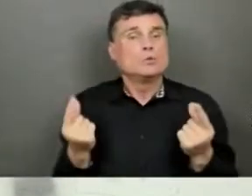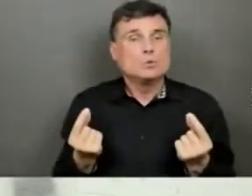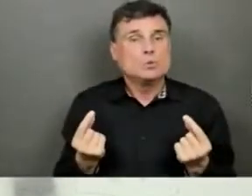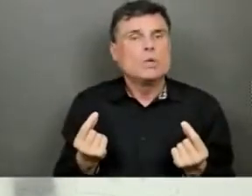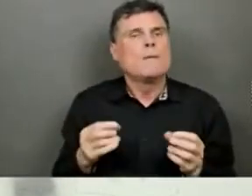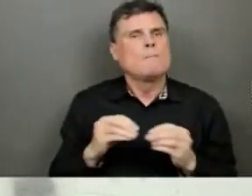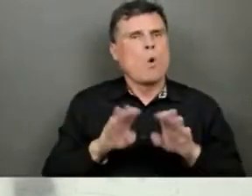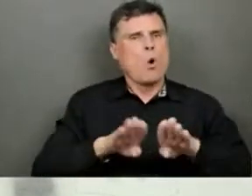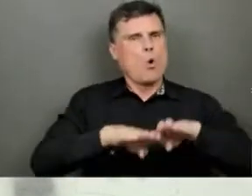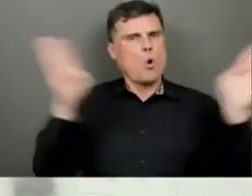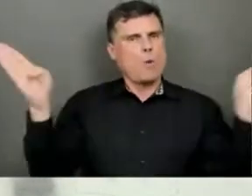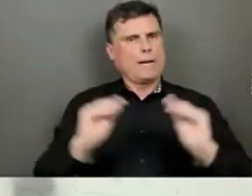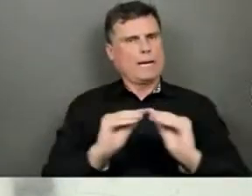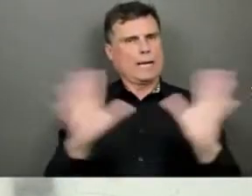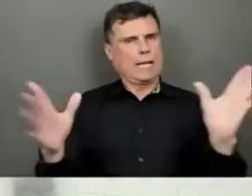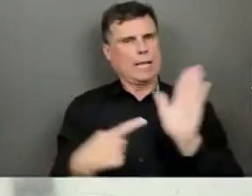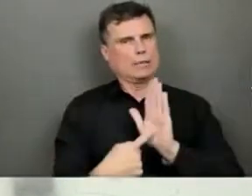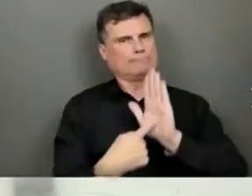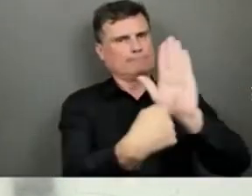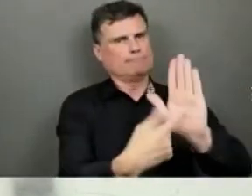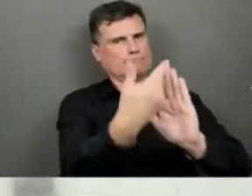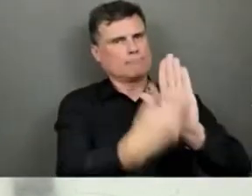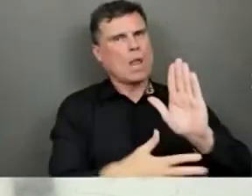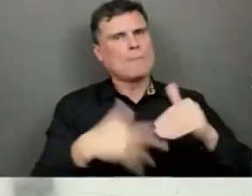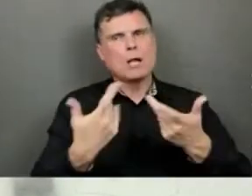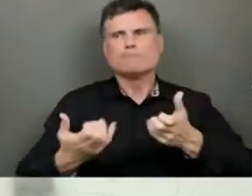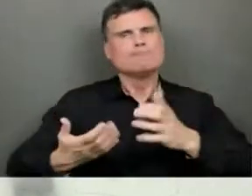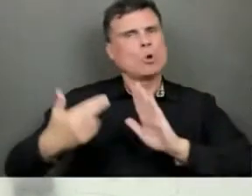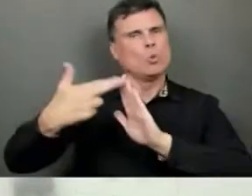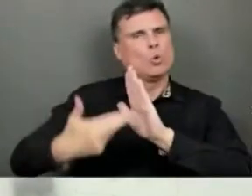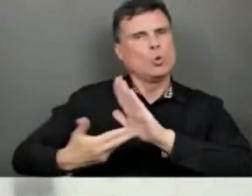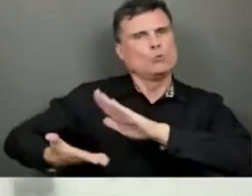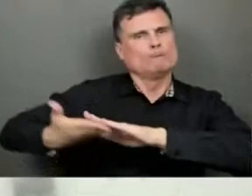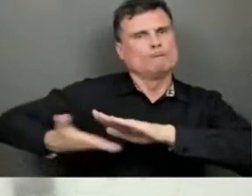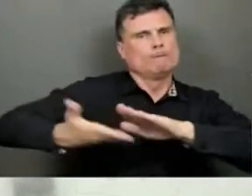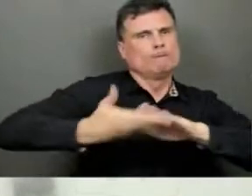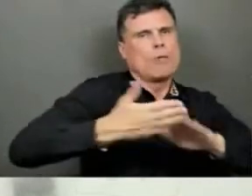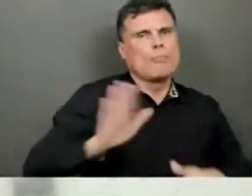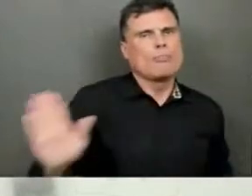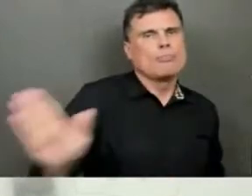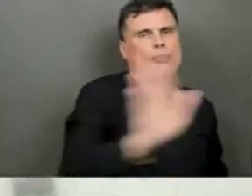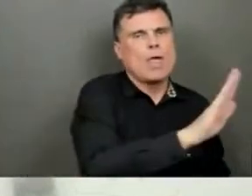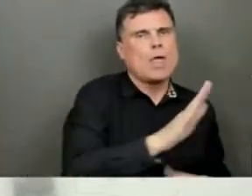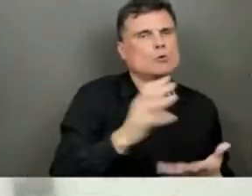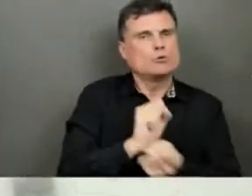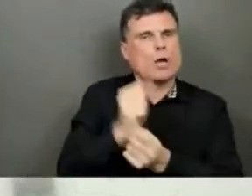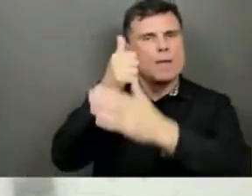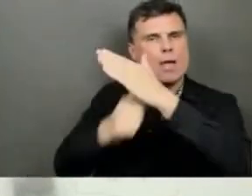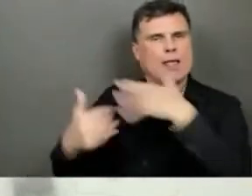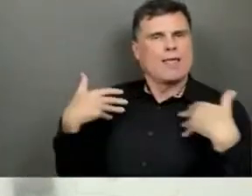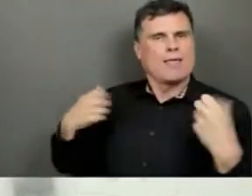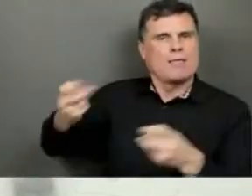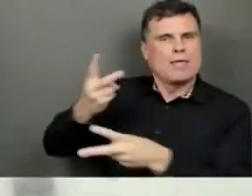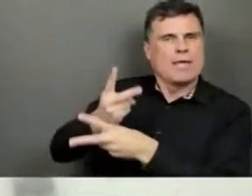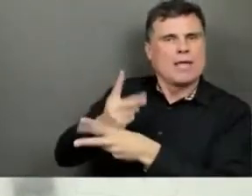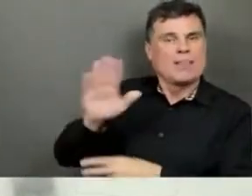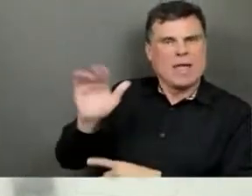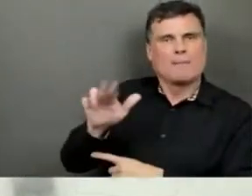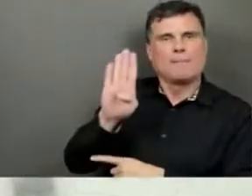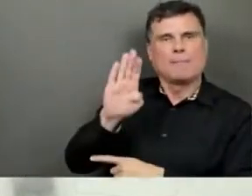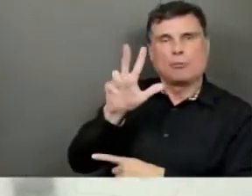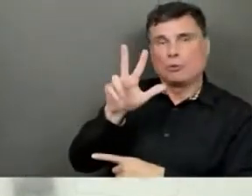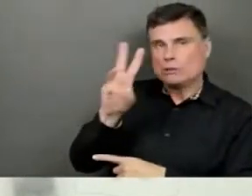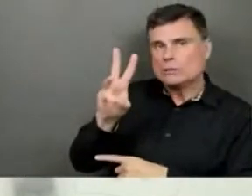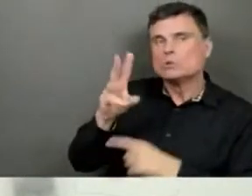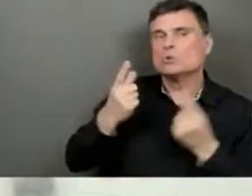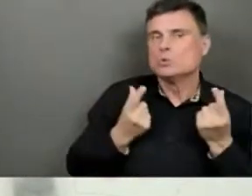the regulation of health professionals, which is well over 100,000 people. Right? So that's what Bill 36 does. It's not about, it makes